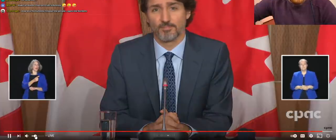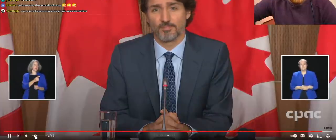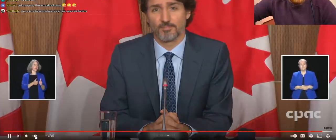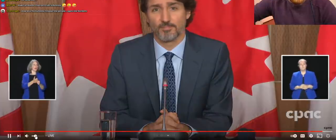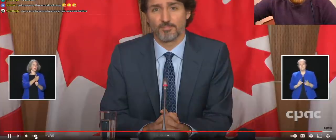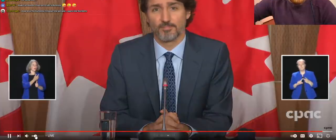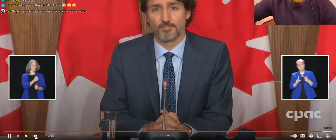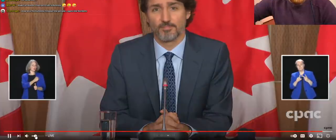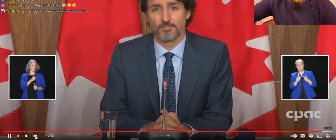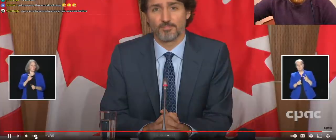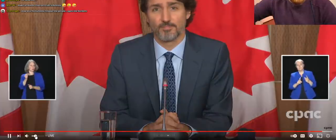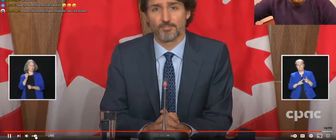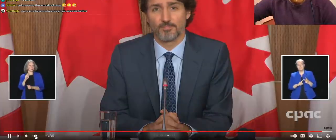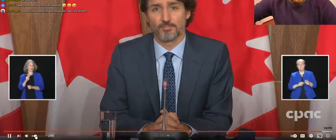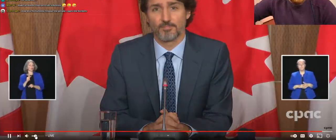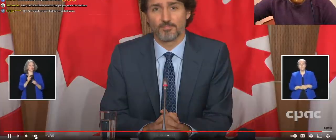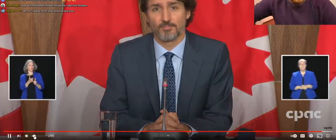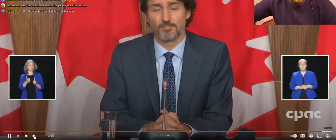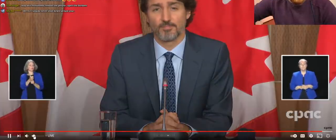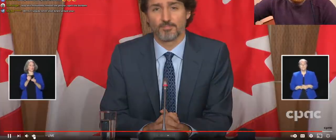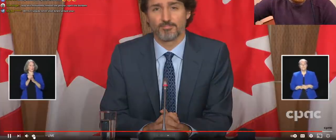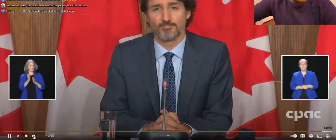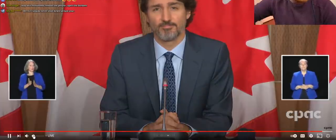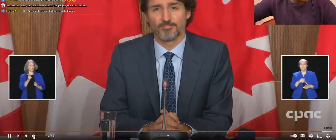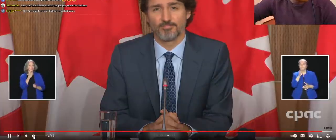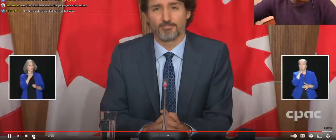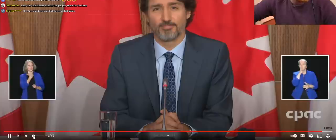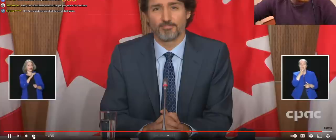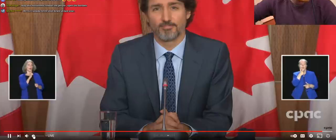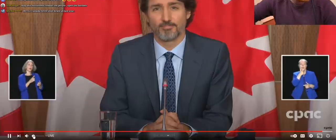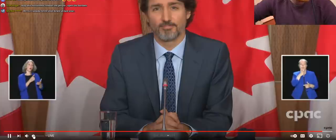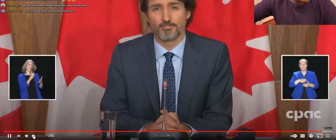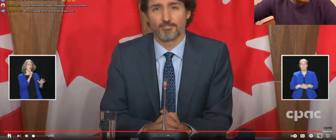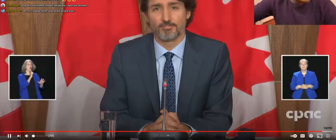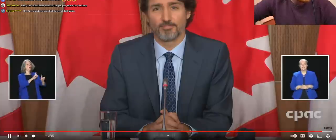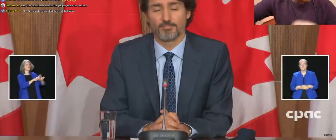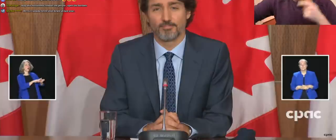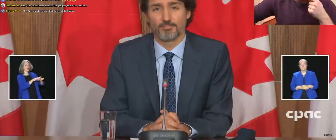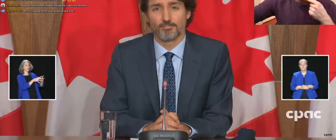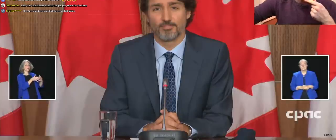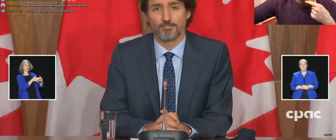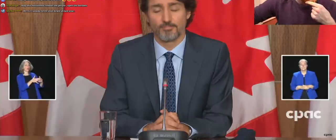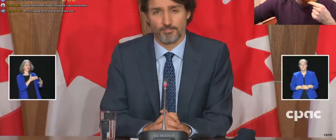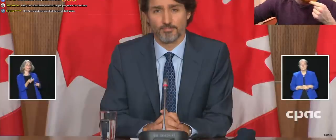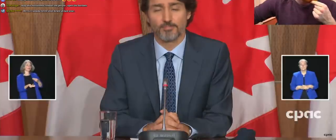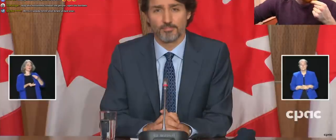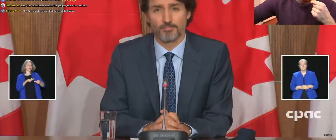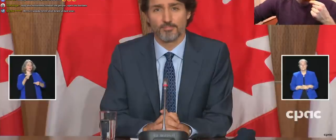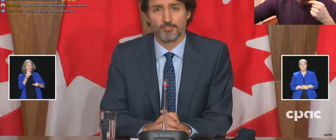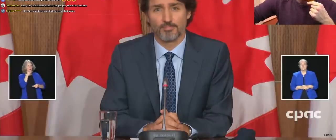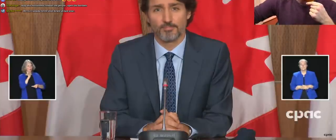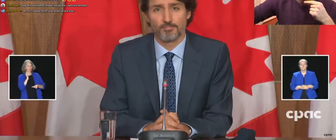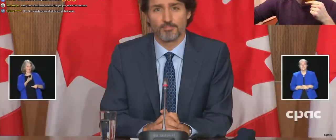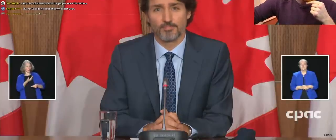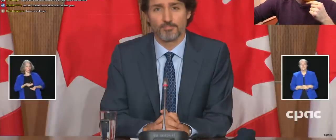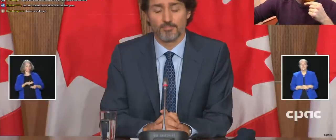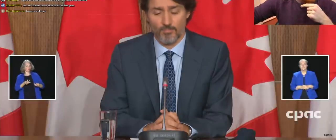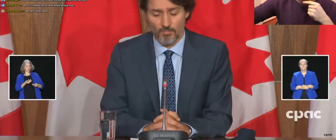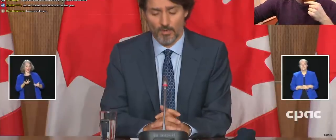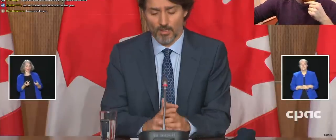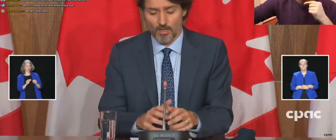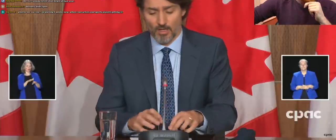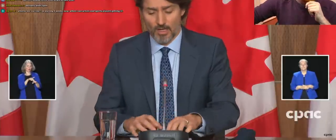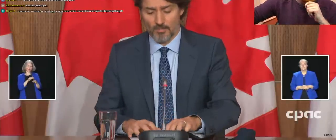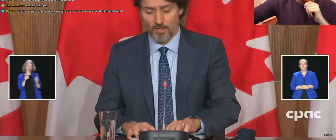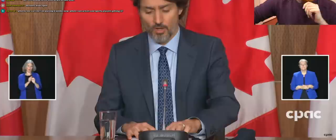See, they're relying on the generosity of Americans. Okay, yeah, so same question. Yeah, Raymond says, damn, I want to hear more